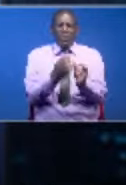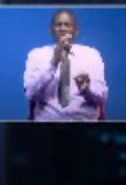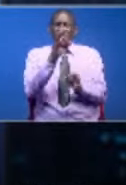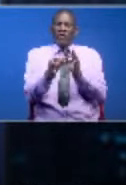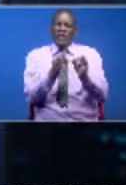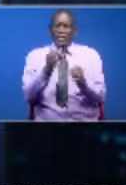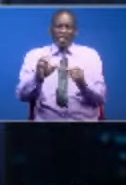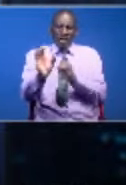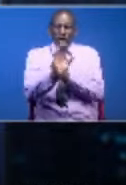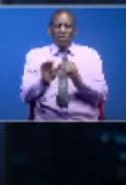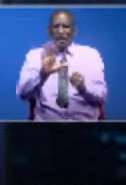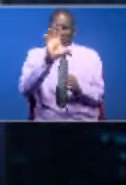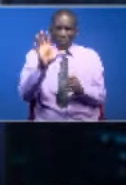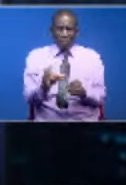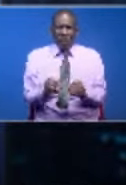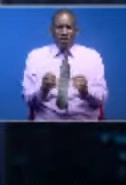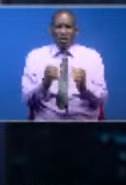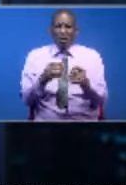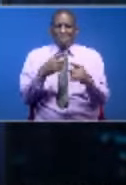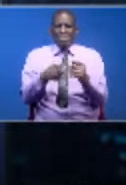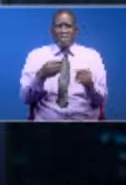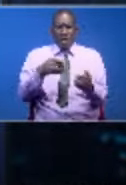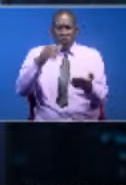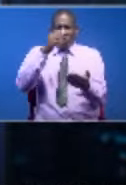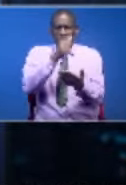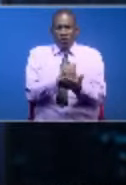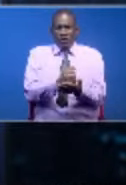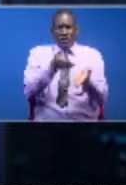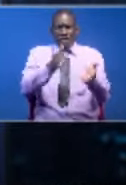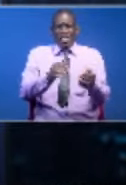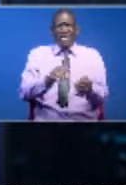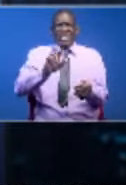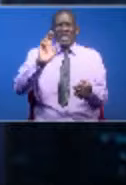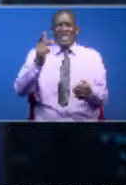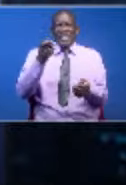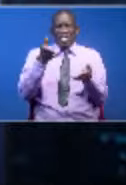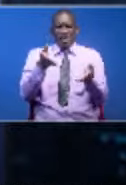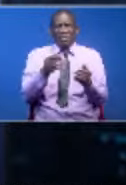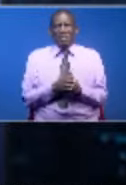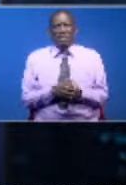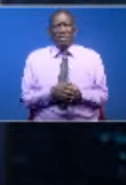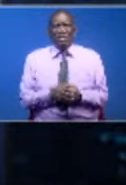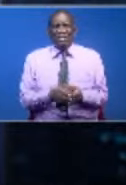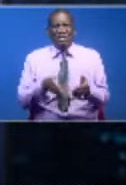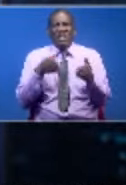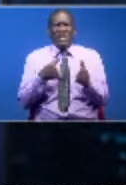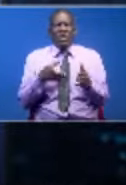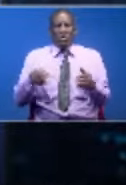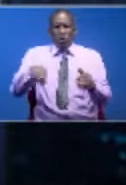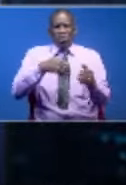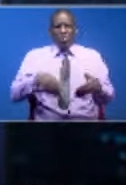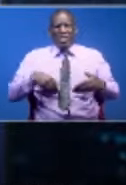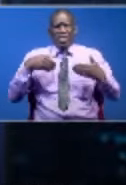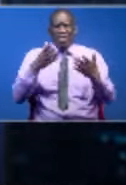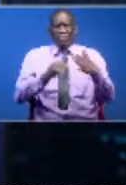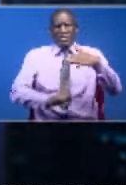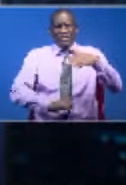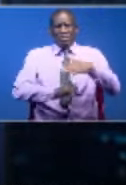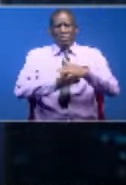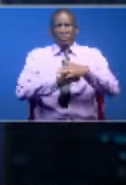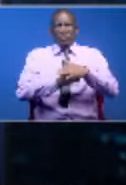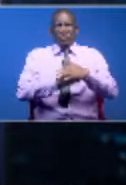across the continent, but we are headquartered here in Kenya, incorporated here in Kenya. Yeah. And we provide support